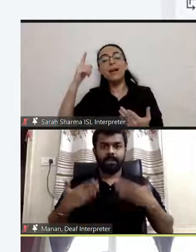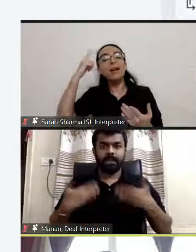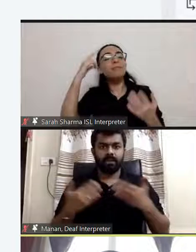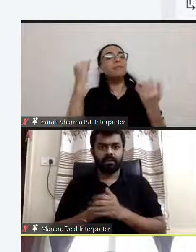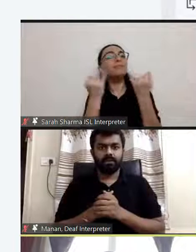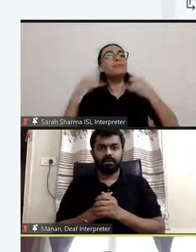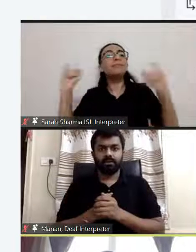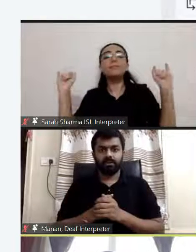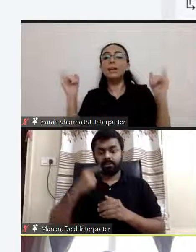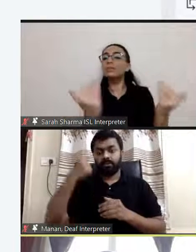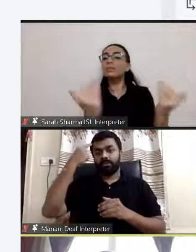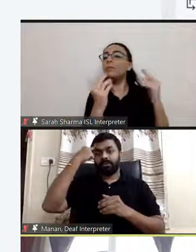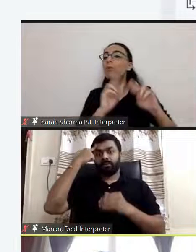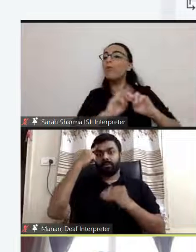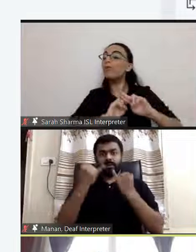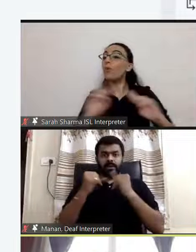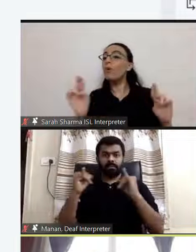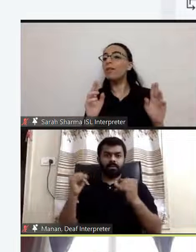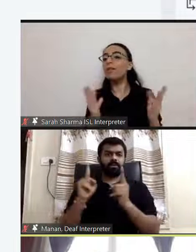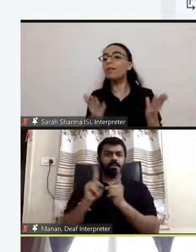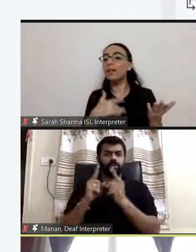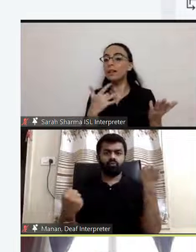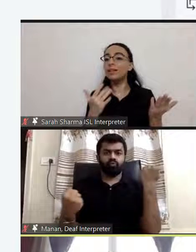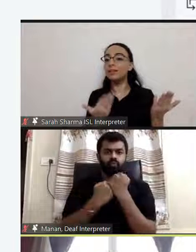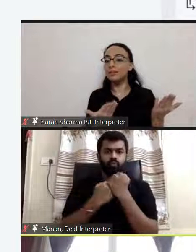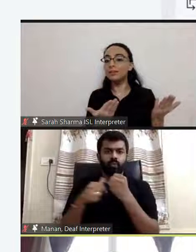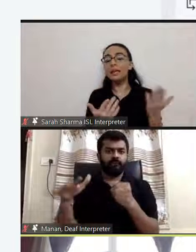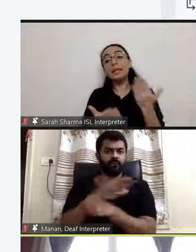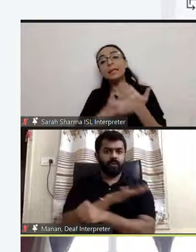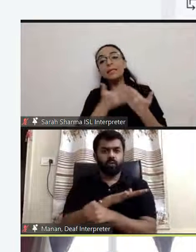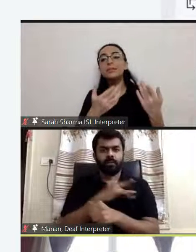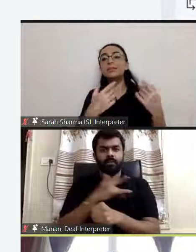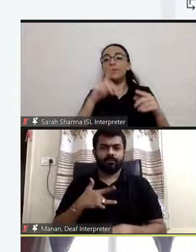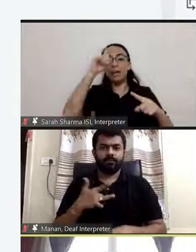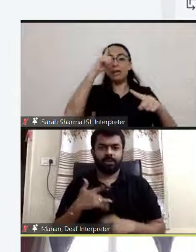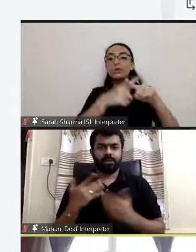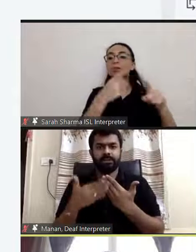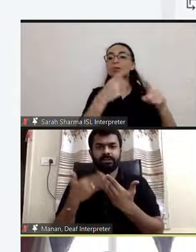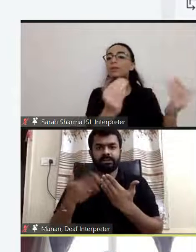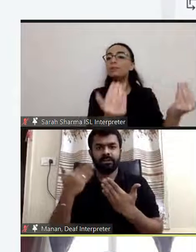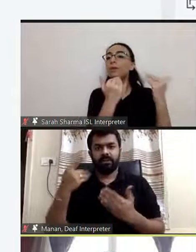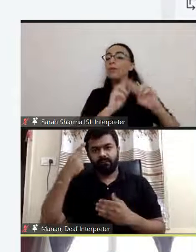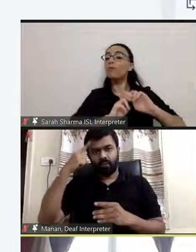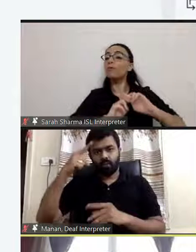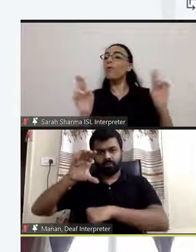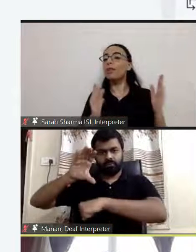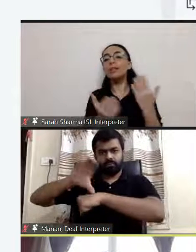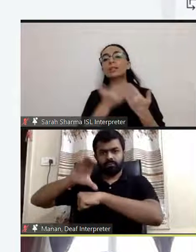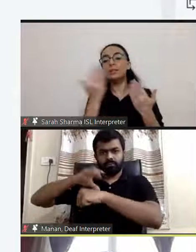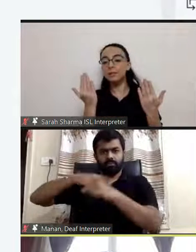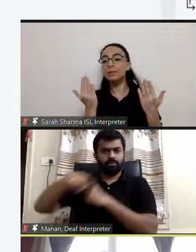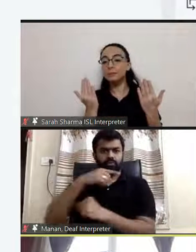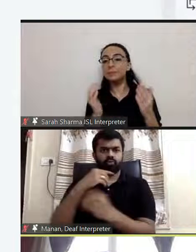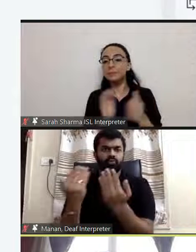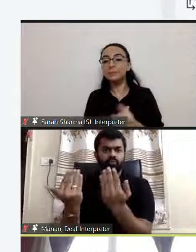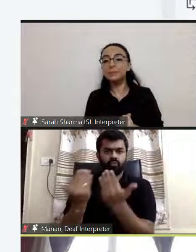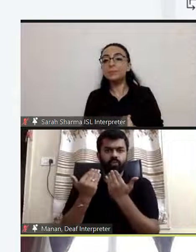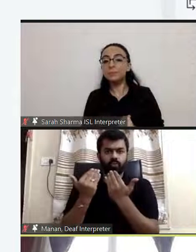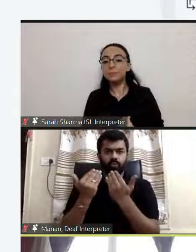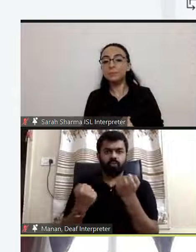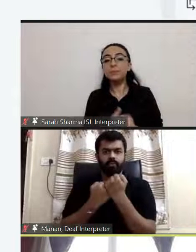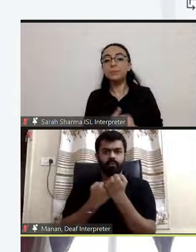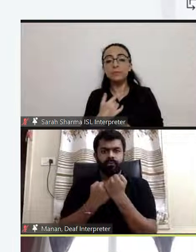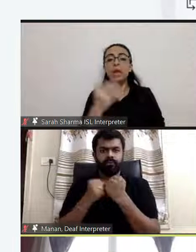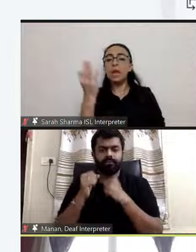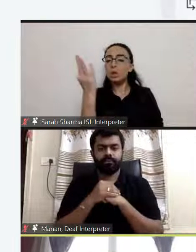have some support. In the very easiest way. We have also a new approach